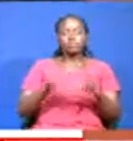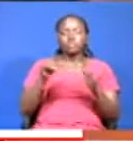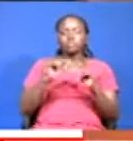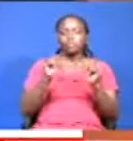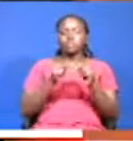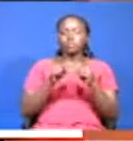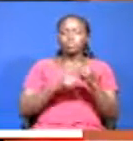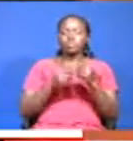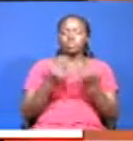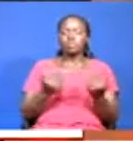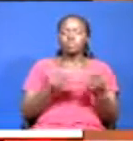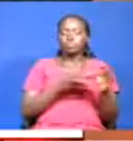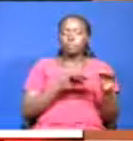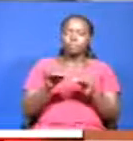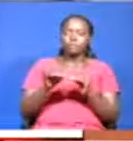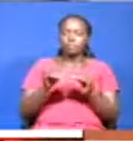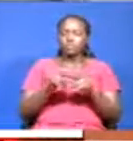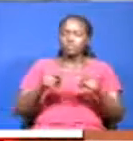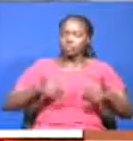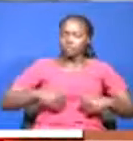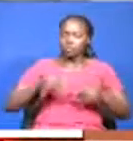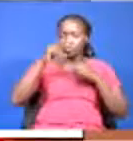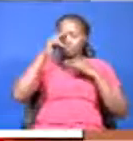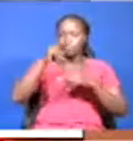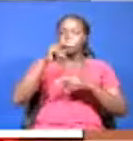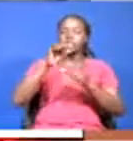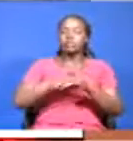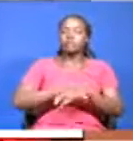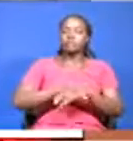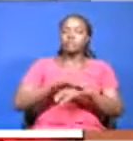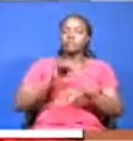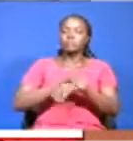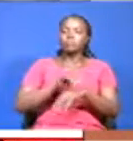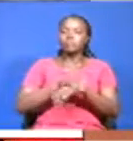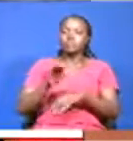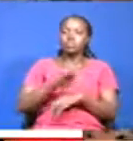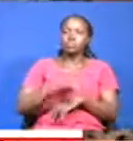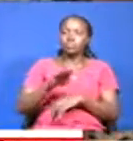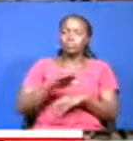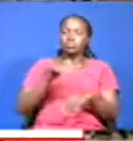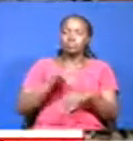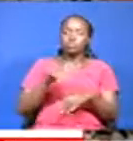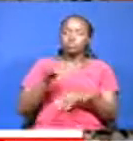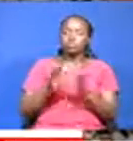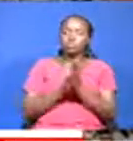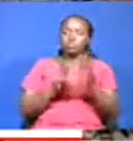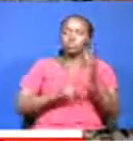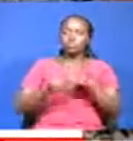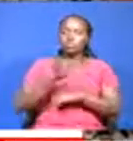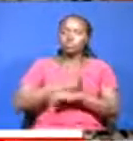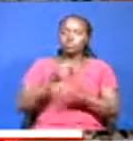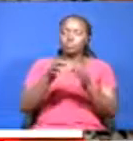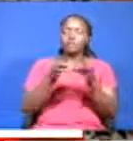pupils transitioning to junior secondary get the requisite environment at their primary schools. Treasury has